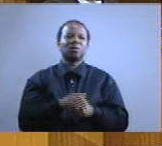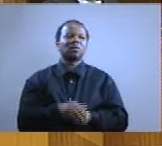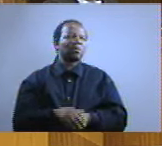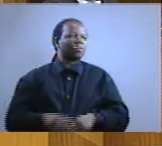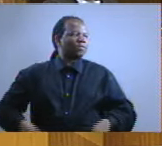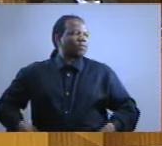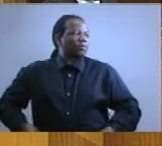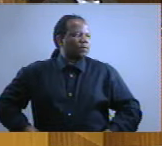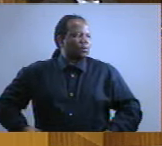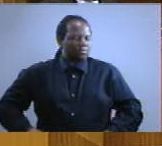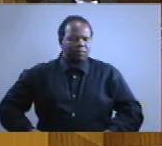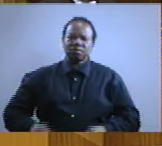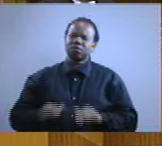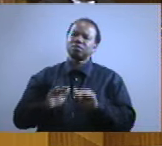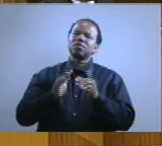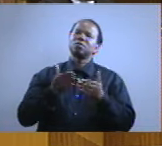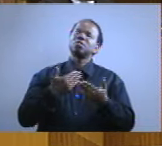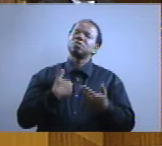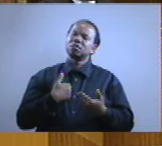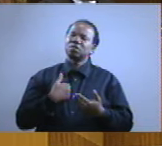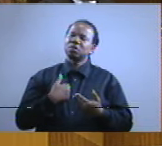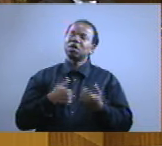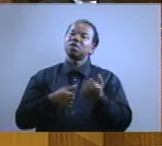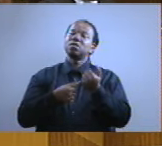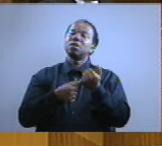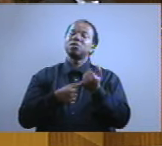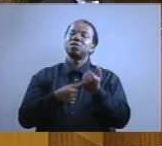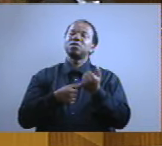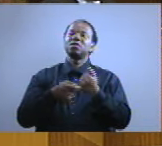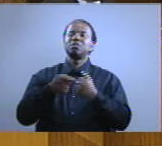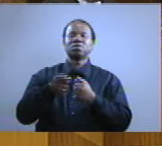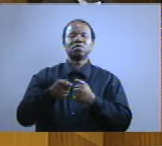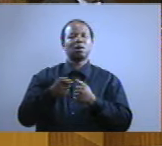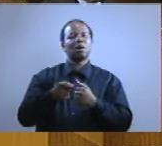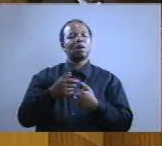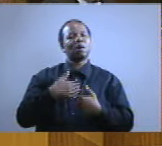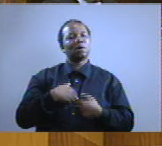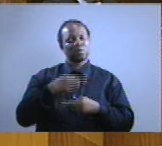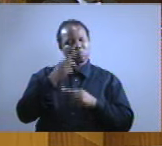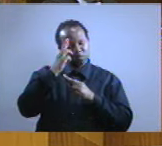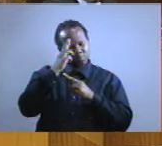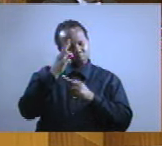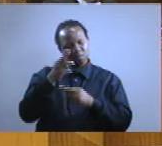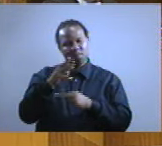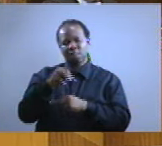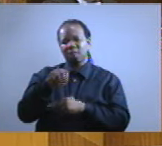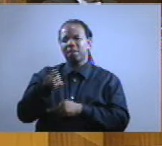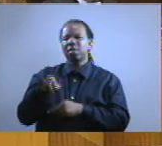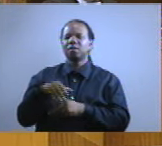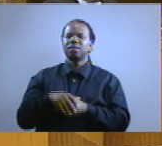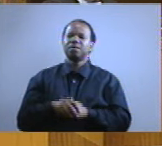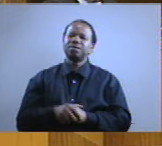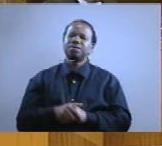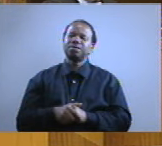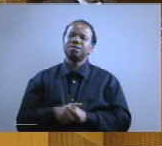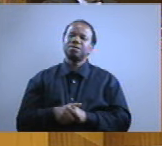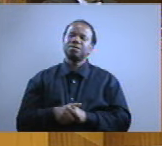Achtbare adjunct speaker, achtbare leden van het parlement, achtbare